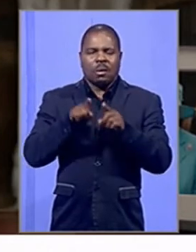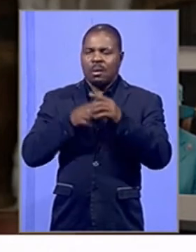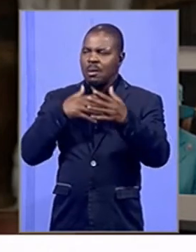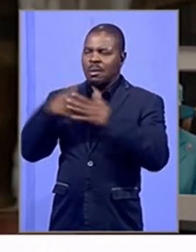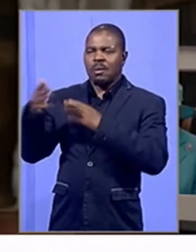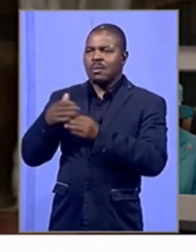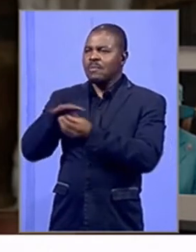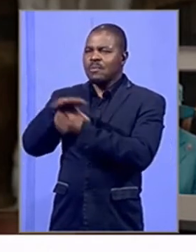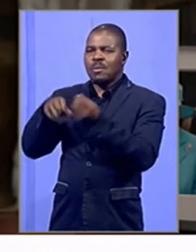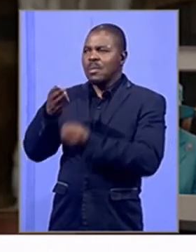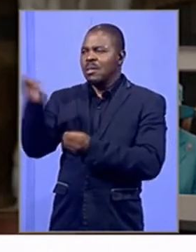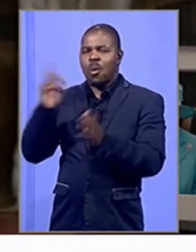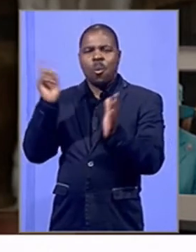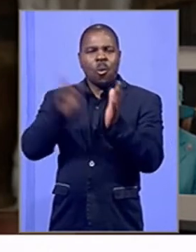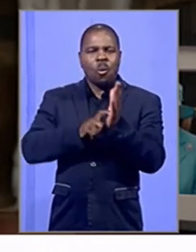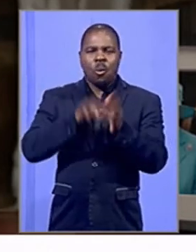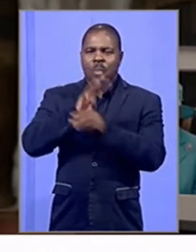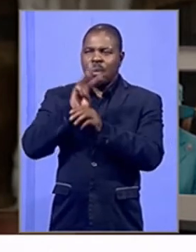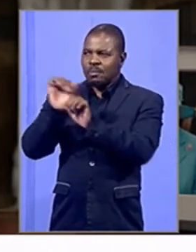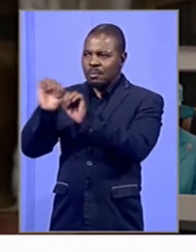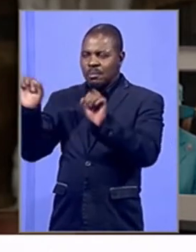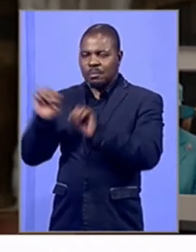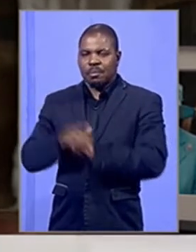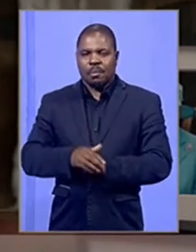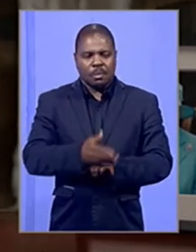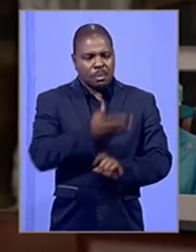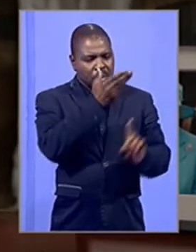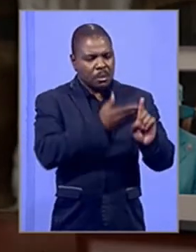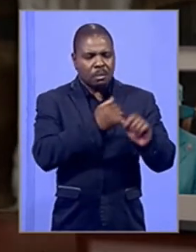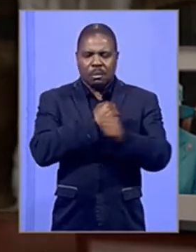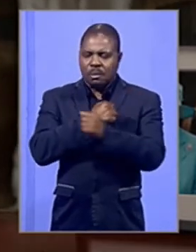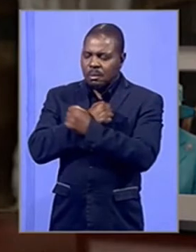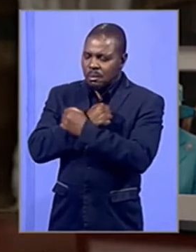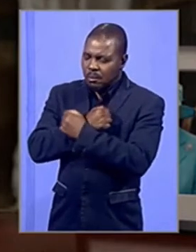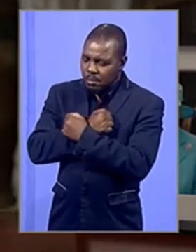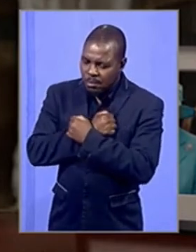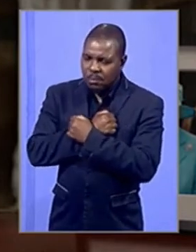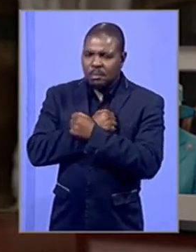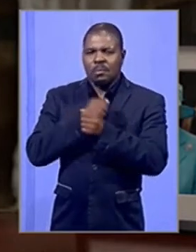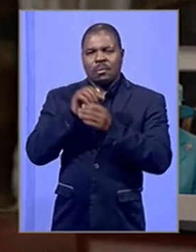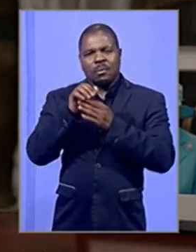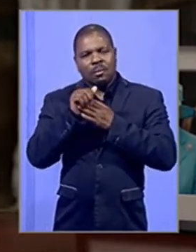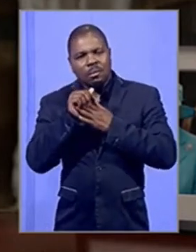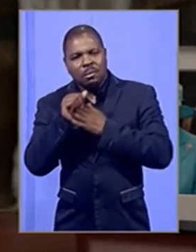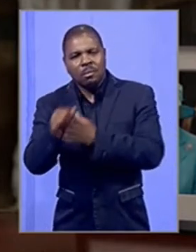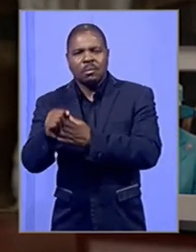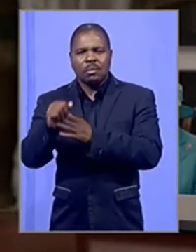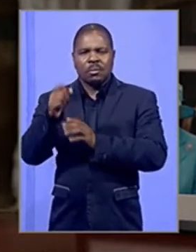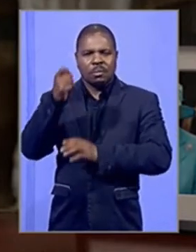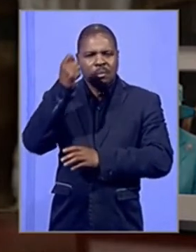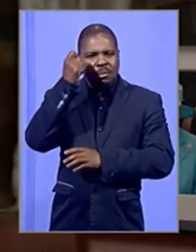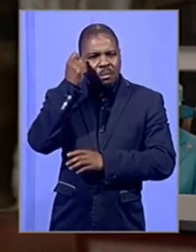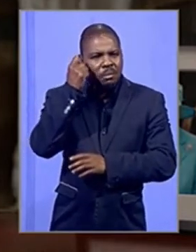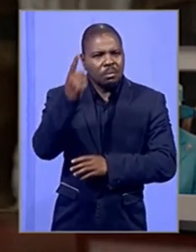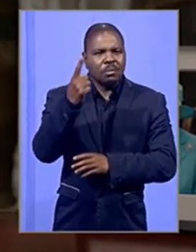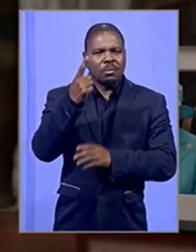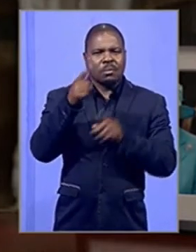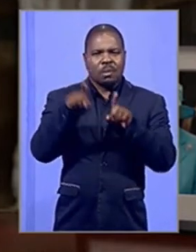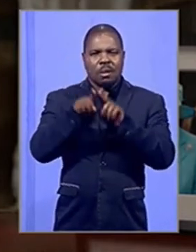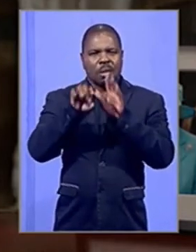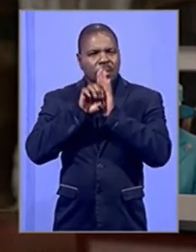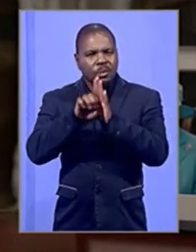owe to their mother, for her love, affection, guidance, understanding, and